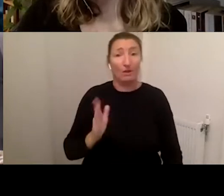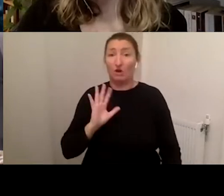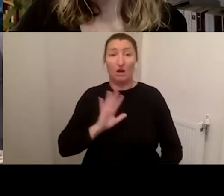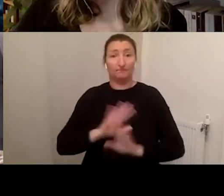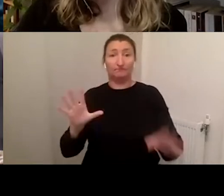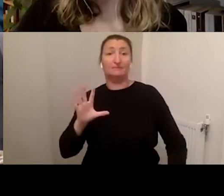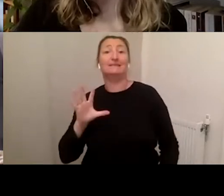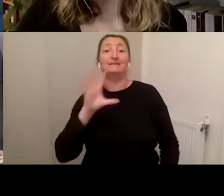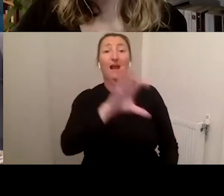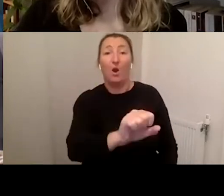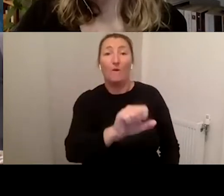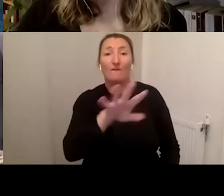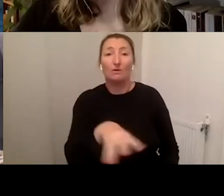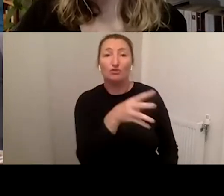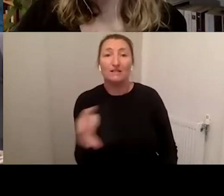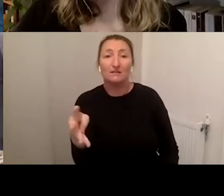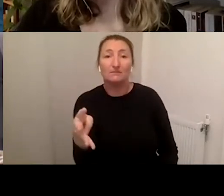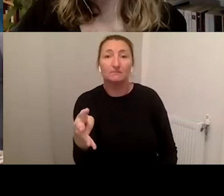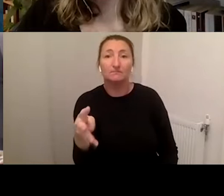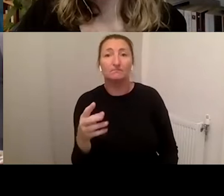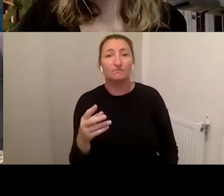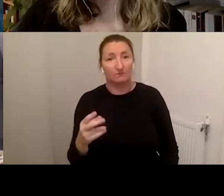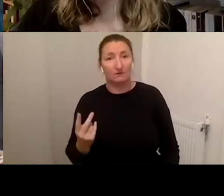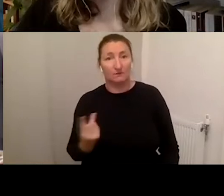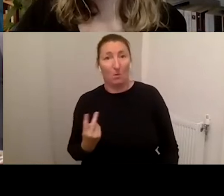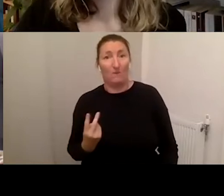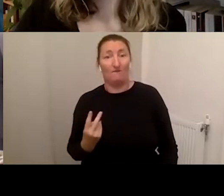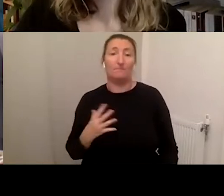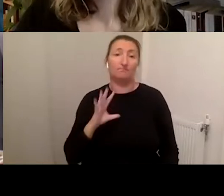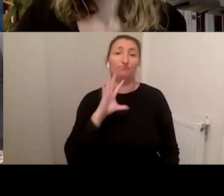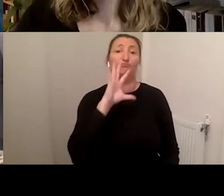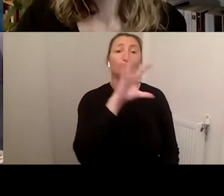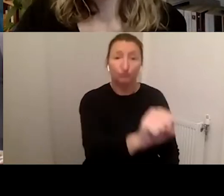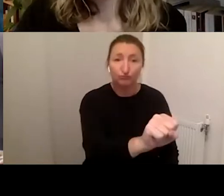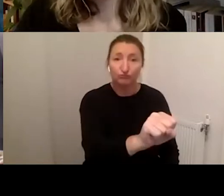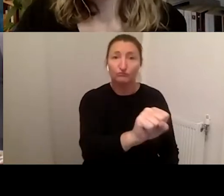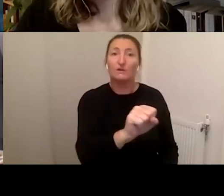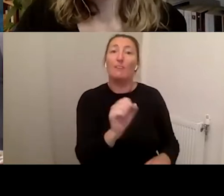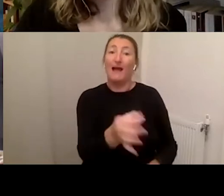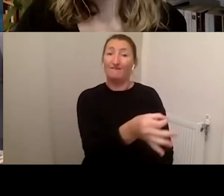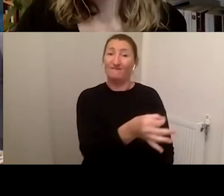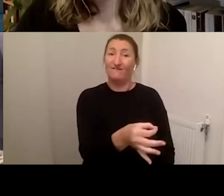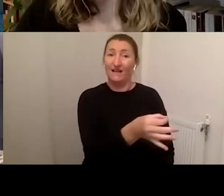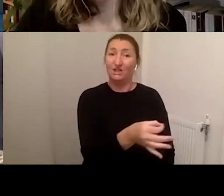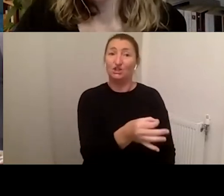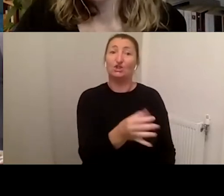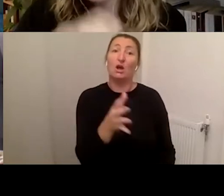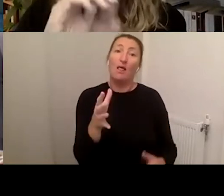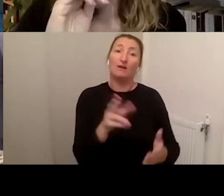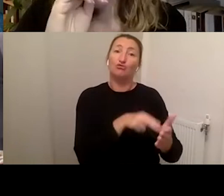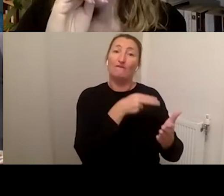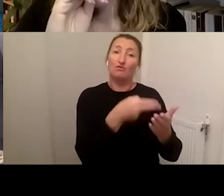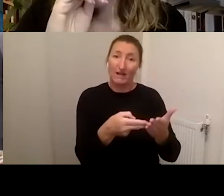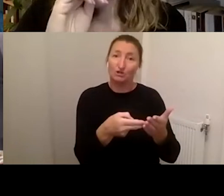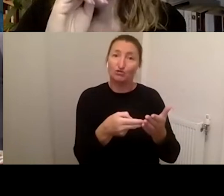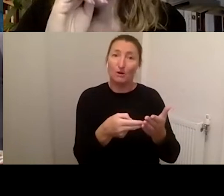And there were 2 referenda in the city. It's a village actually, and they won the referendum. Then they bought the